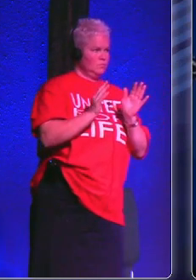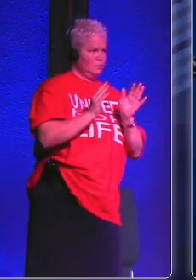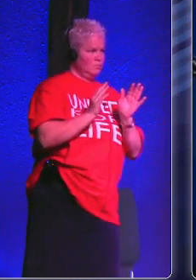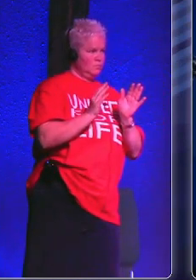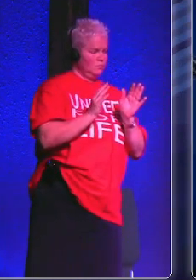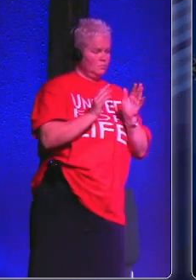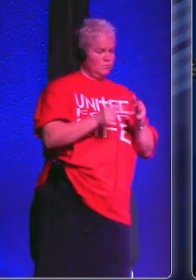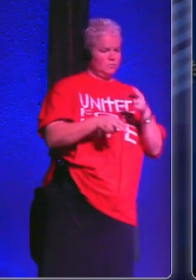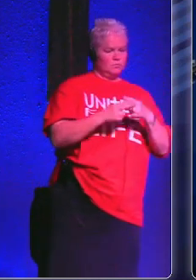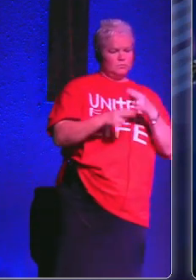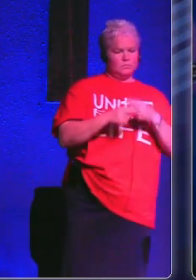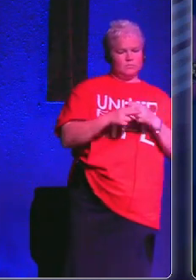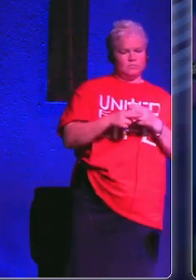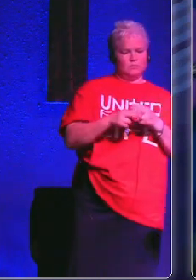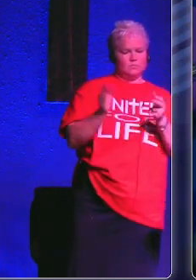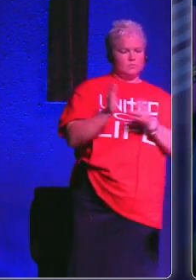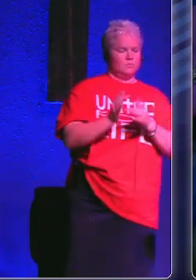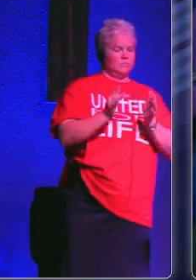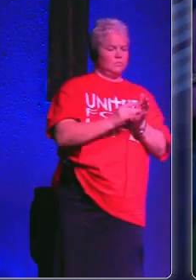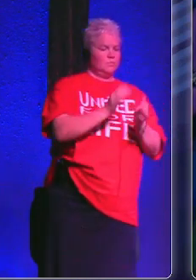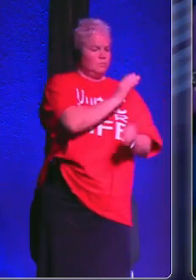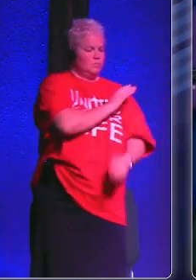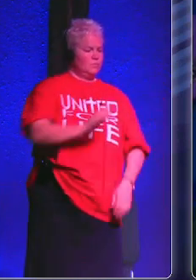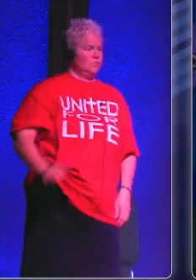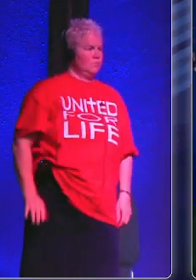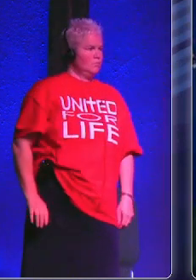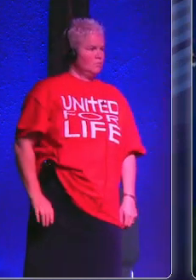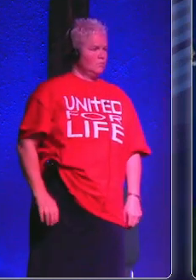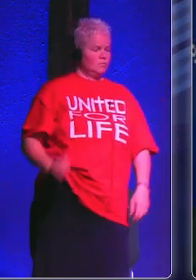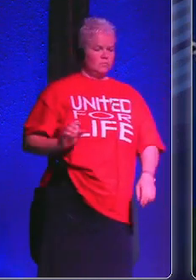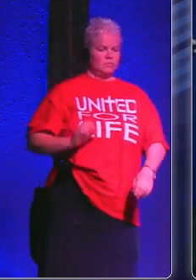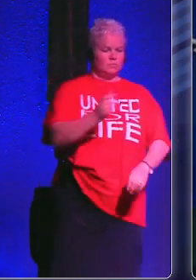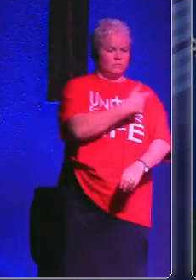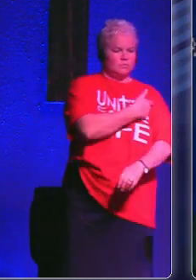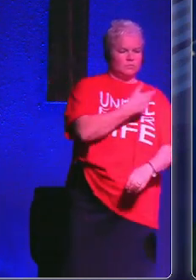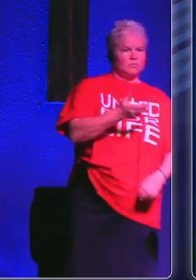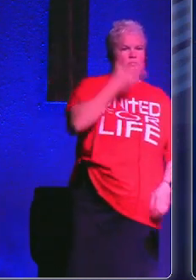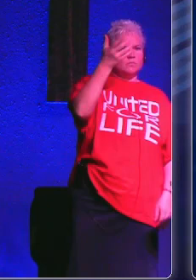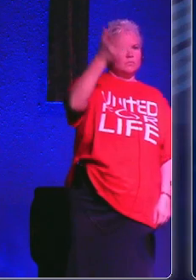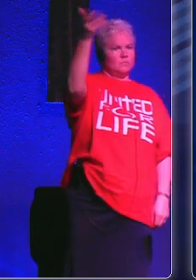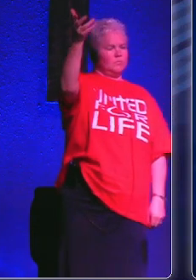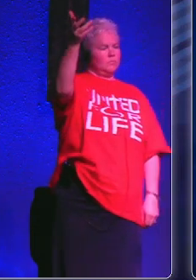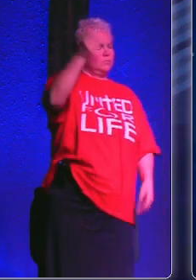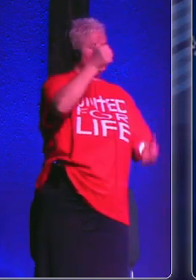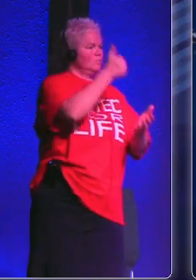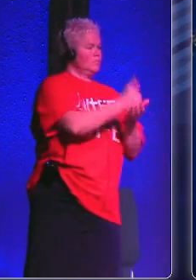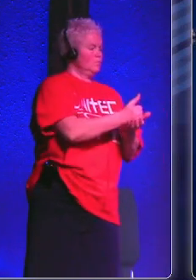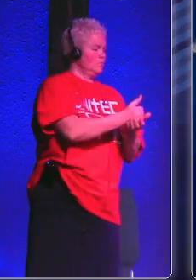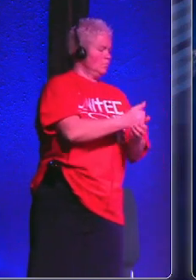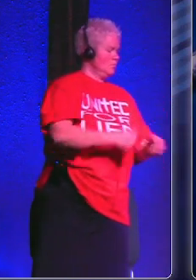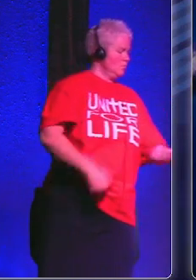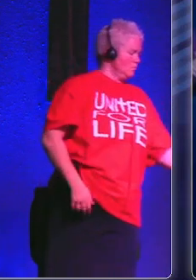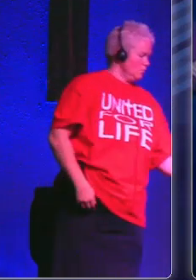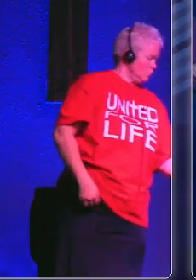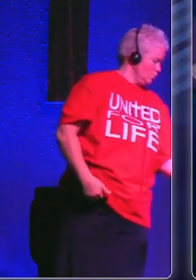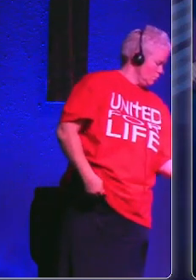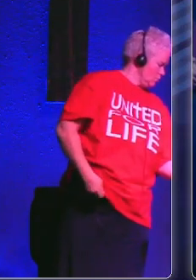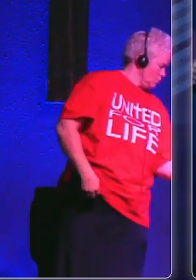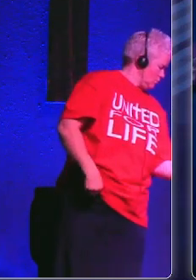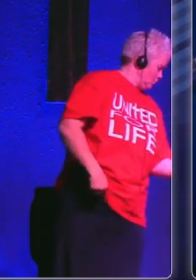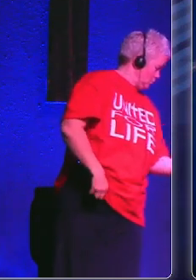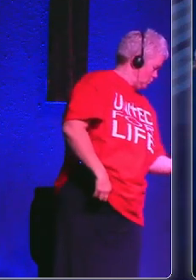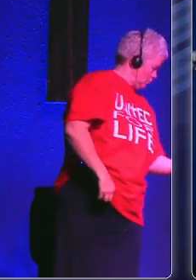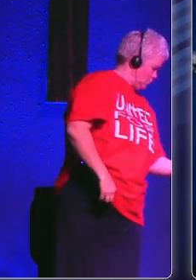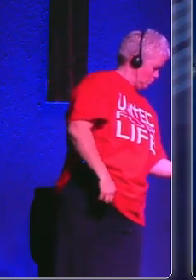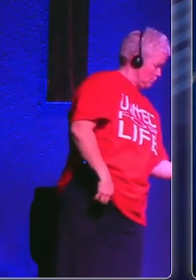powerful, authoritative name of Jesus Christ. And everyone shouted, amen. Amen. The altars are